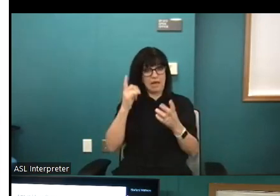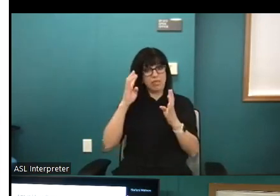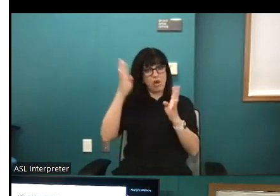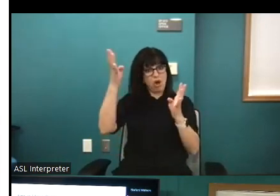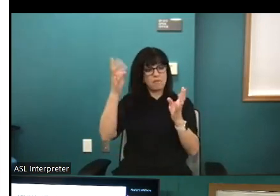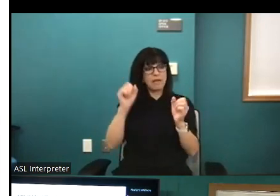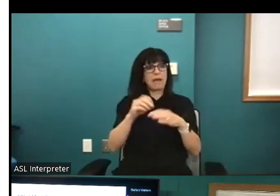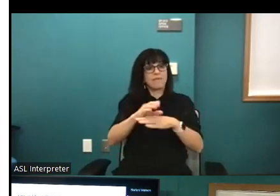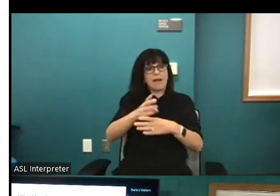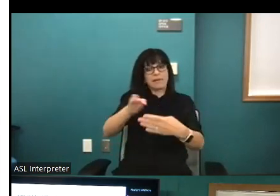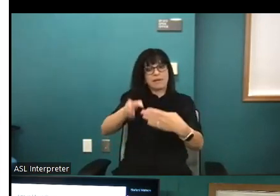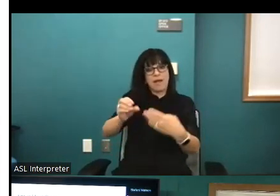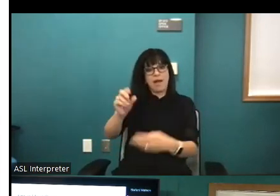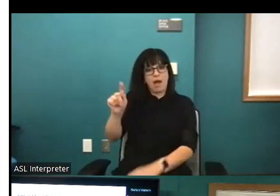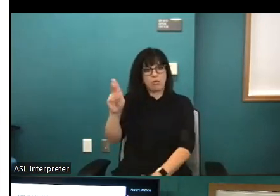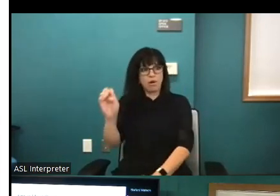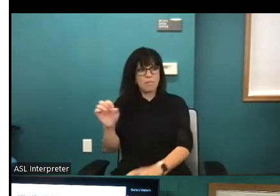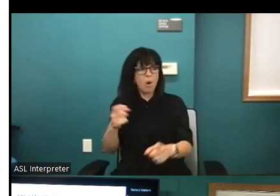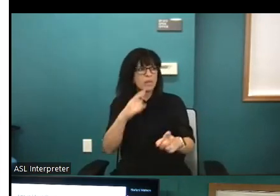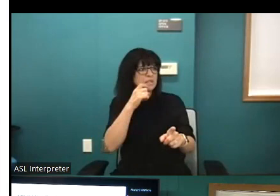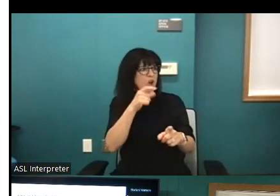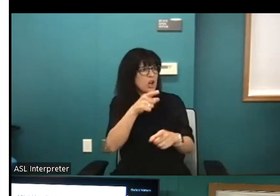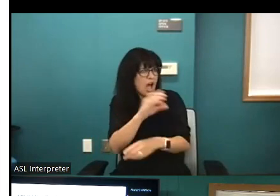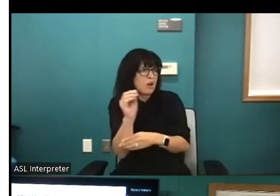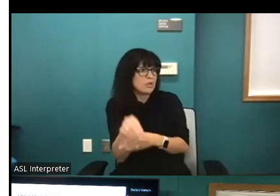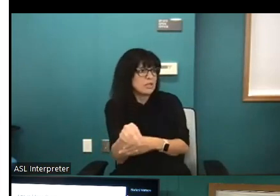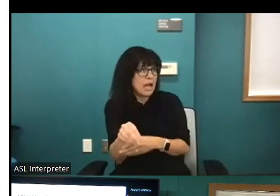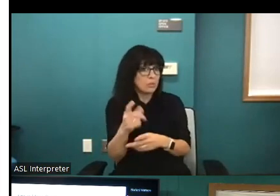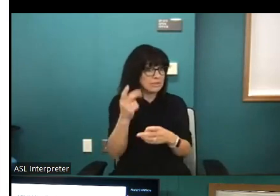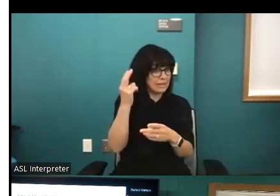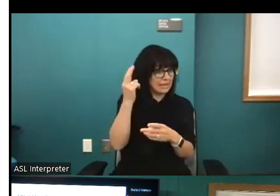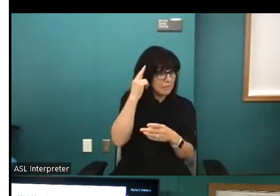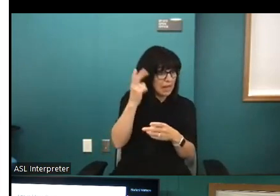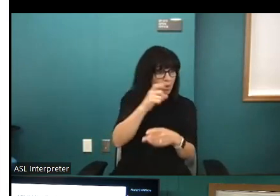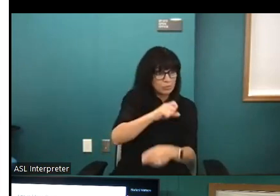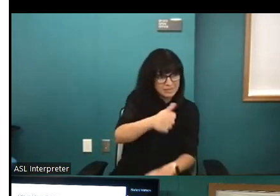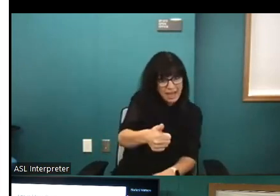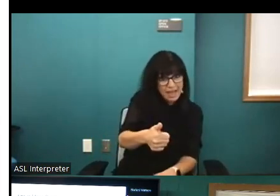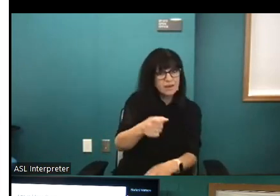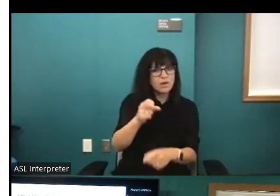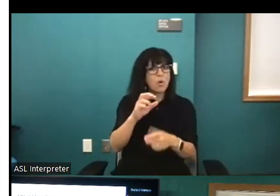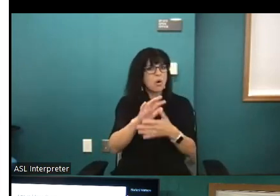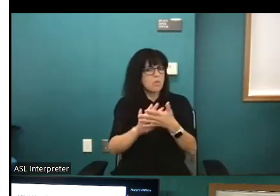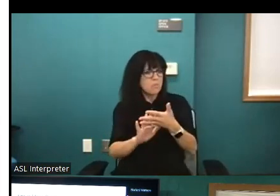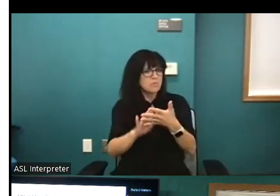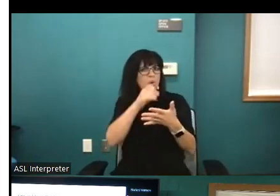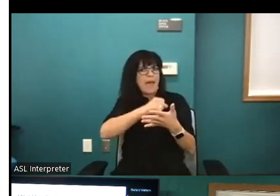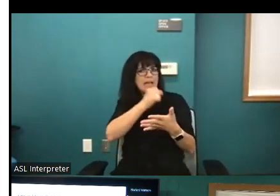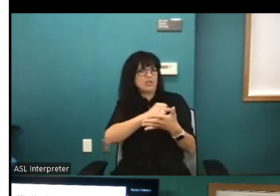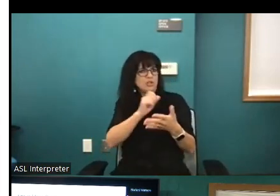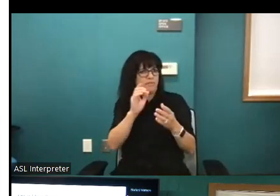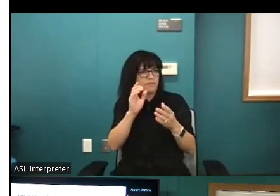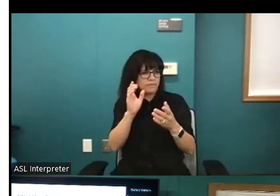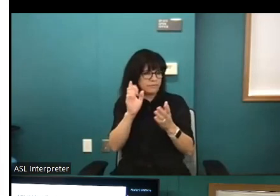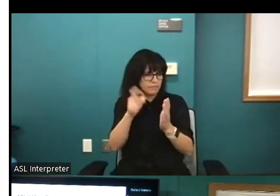my head that can affect outcomes. And so if you're like, this kid's not getting 100% correct, I'm like, was he implanted at 10? Like, no, that's how it goes.